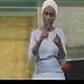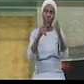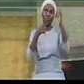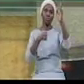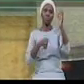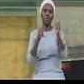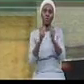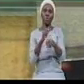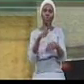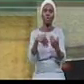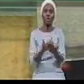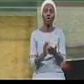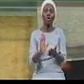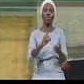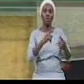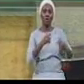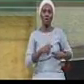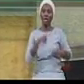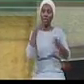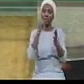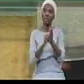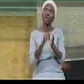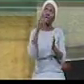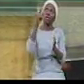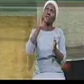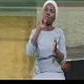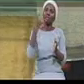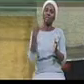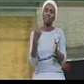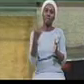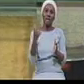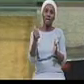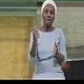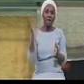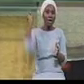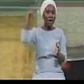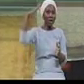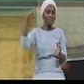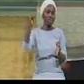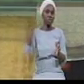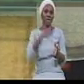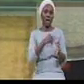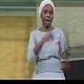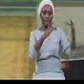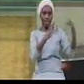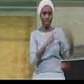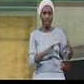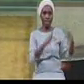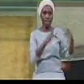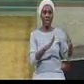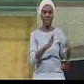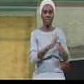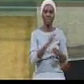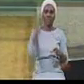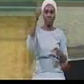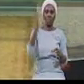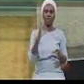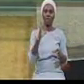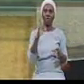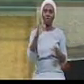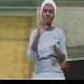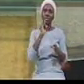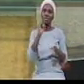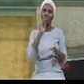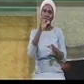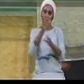for he is a gracious and merciful God, slow to anger, and of great kindness, and he repenteth him,